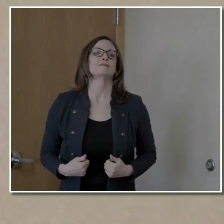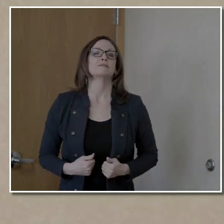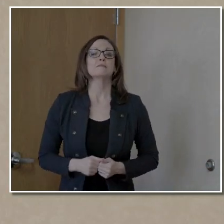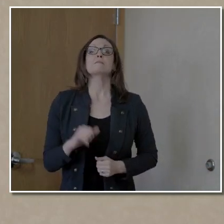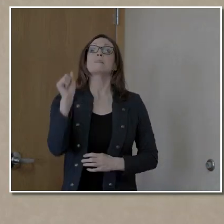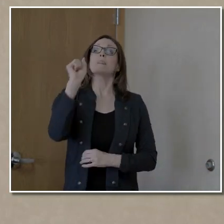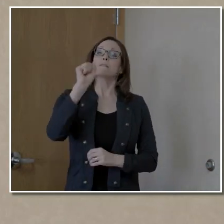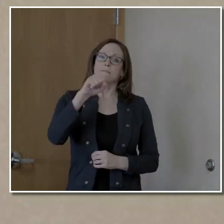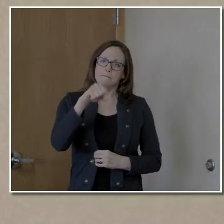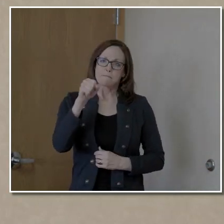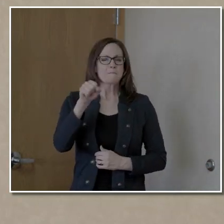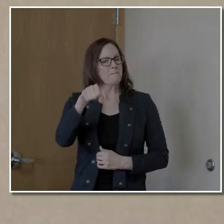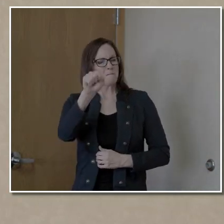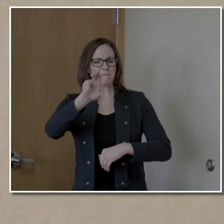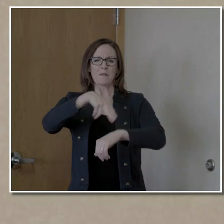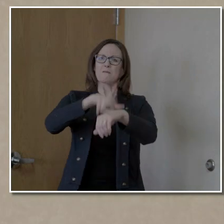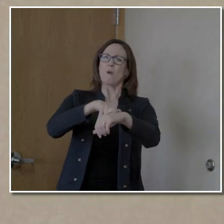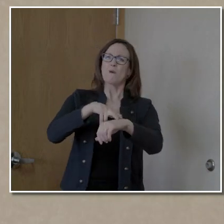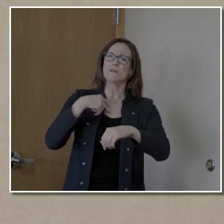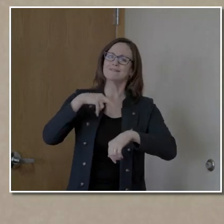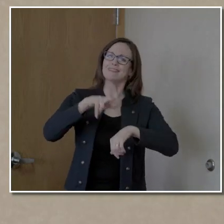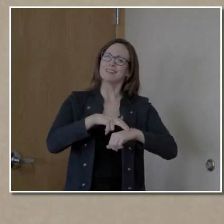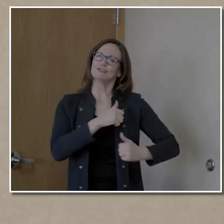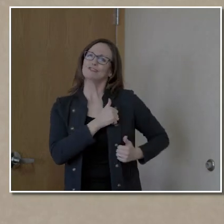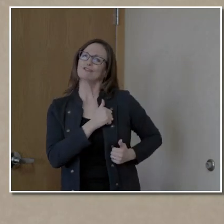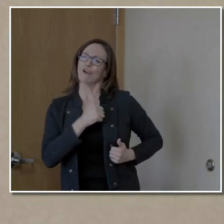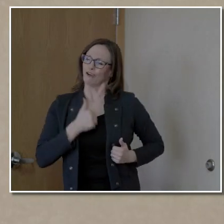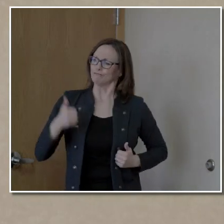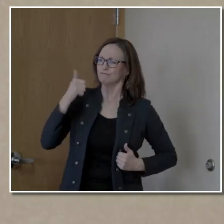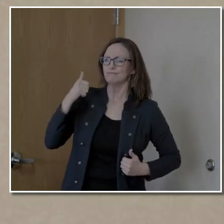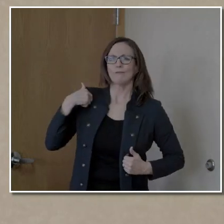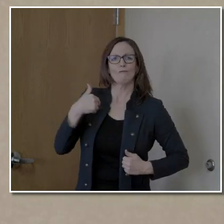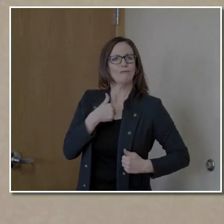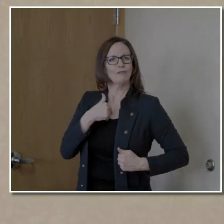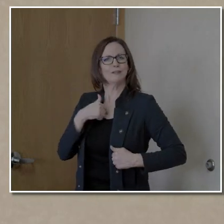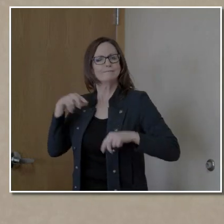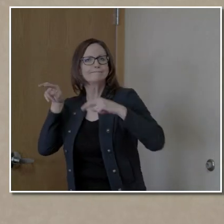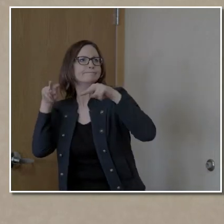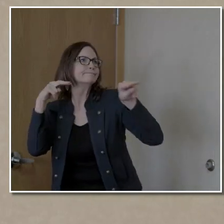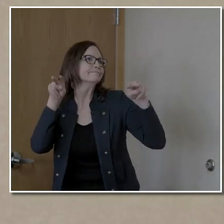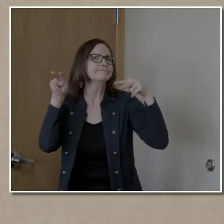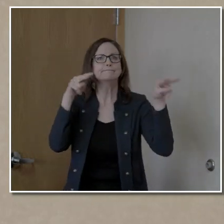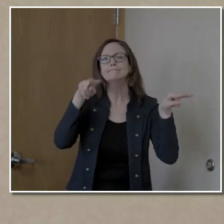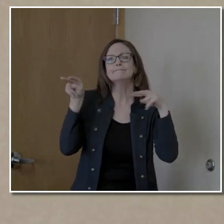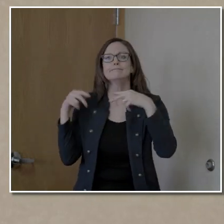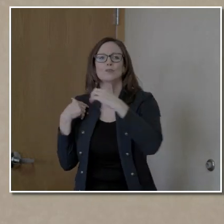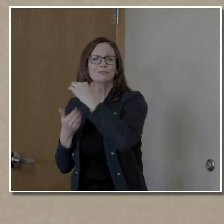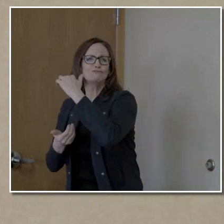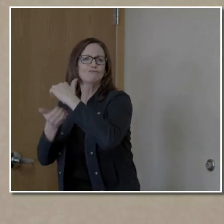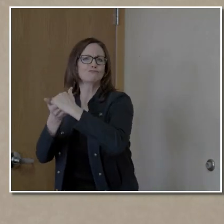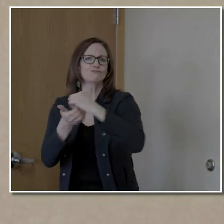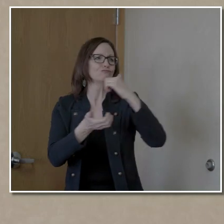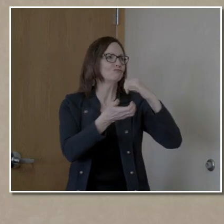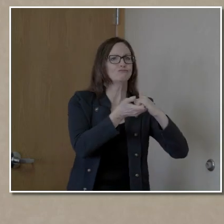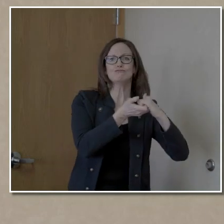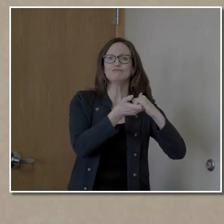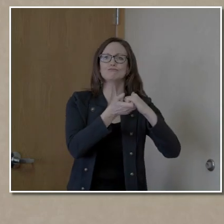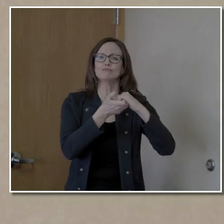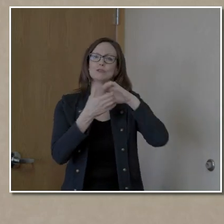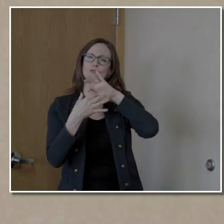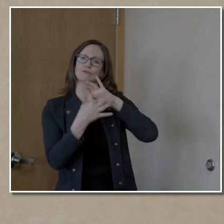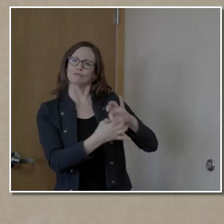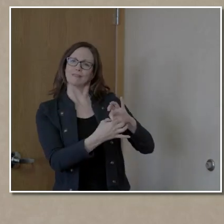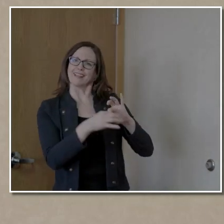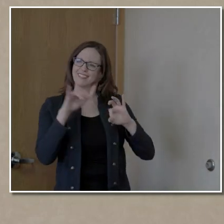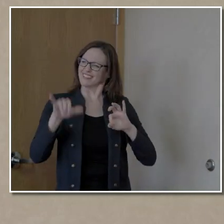support the Badger Bounce Back plan. Right now, as I mentioned, we're bringing on just this week 8 more teams,